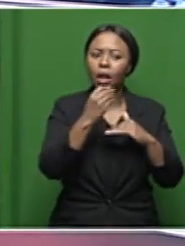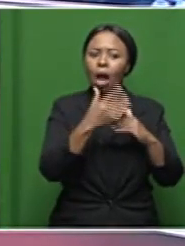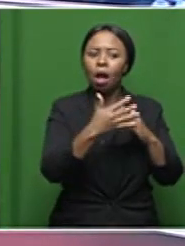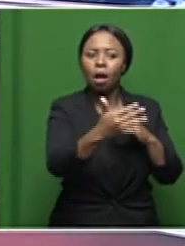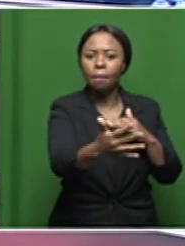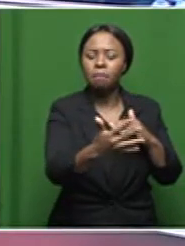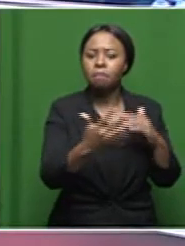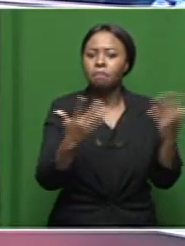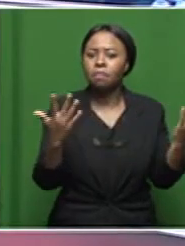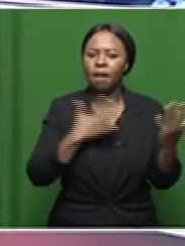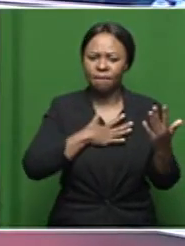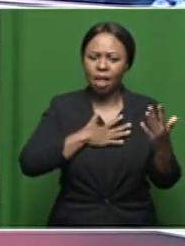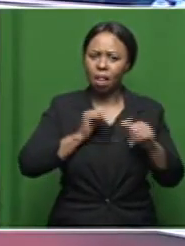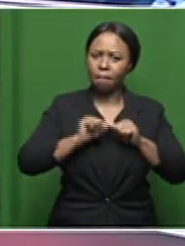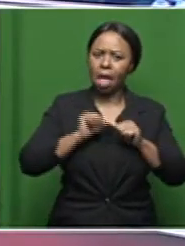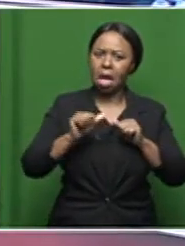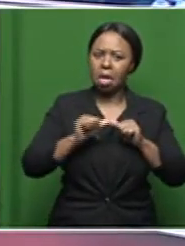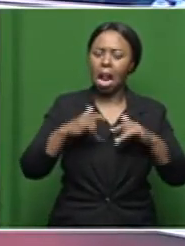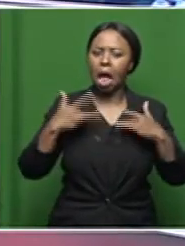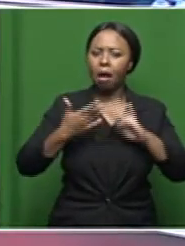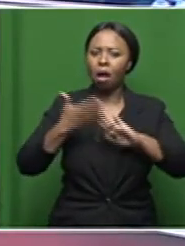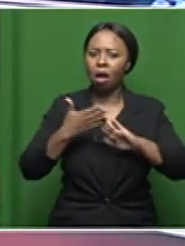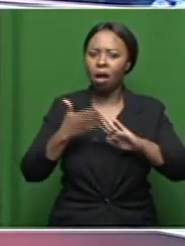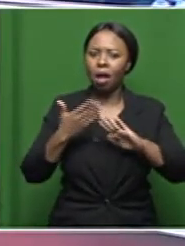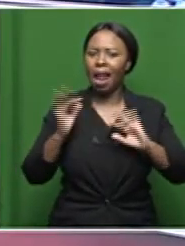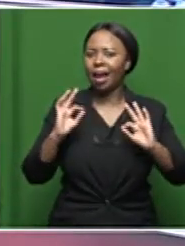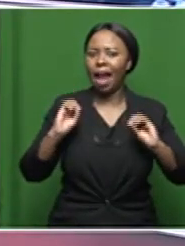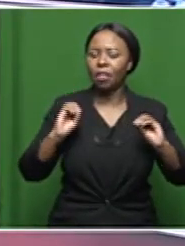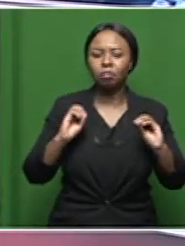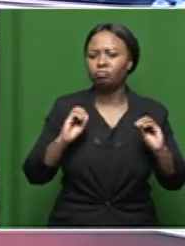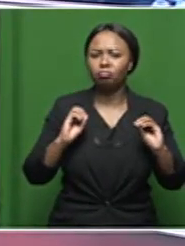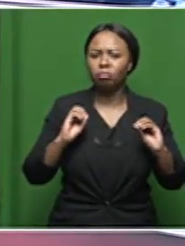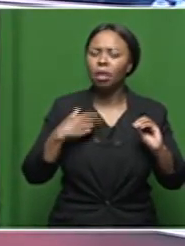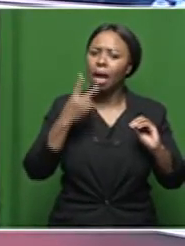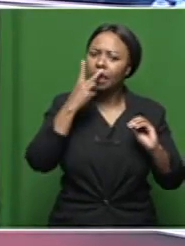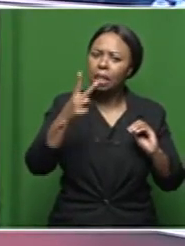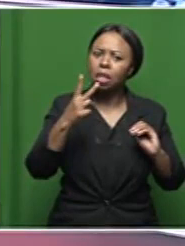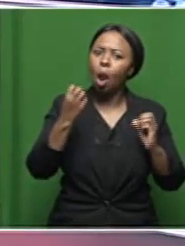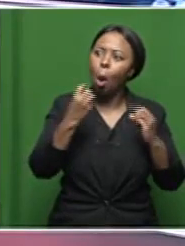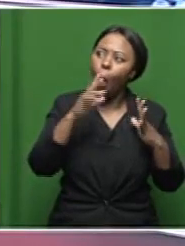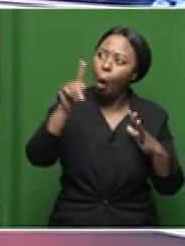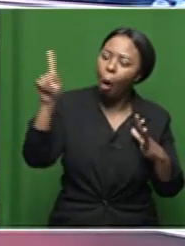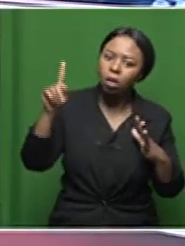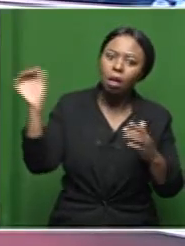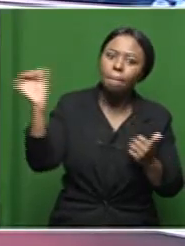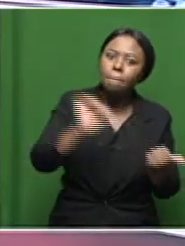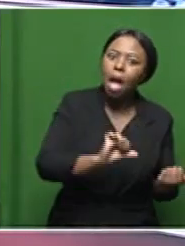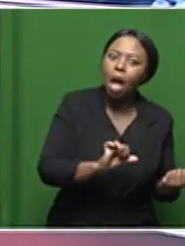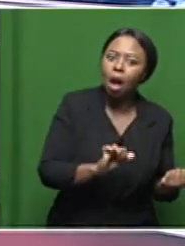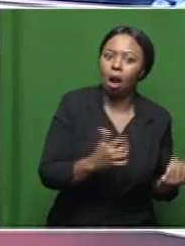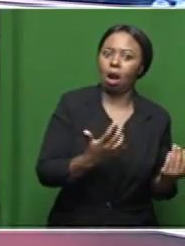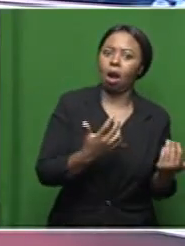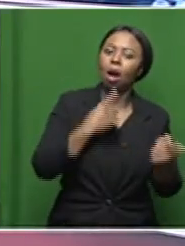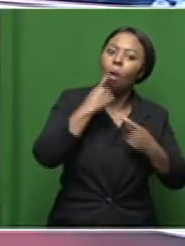in a position where you're feeling a little bit better and life continues as if nothing has happened. What we're actually seeing is that a lot of patients are coming back months down the line,